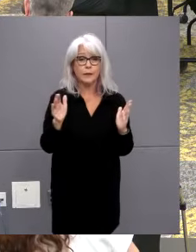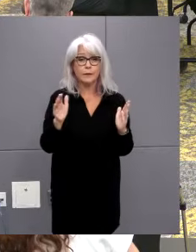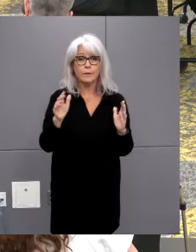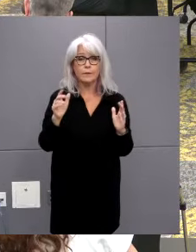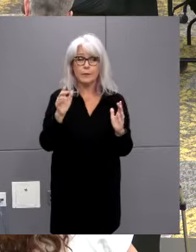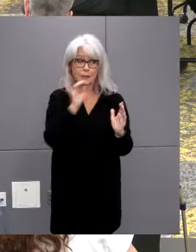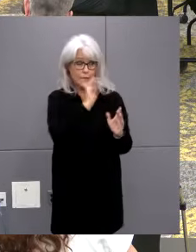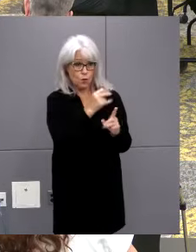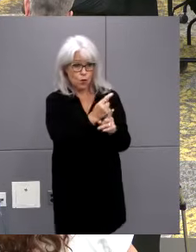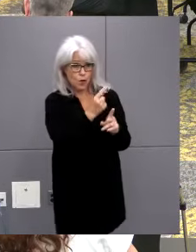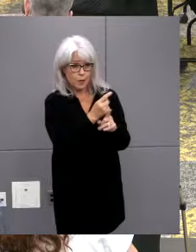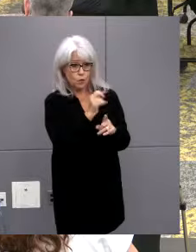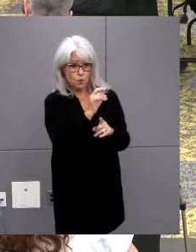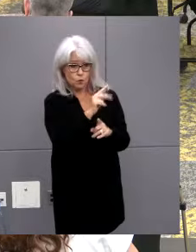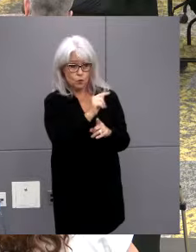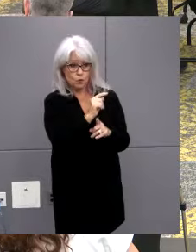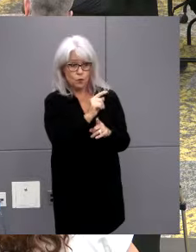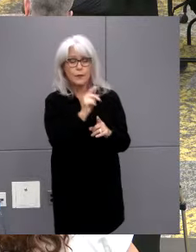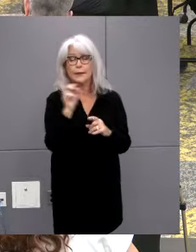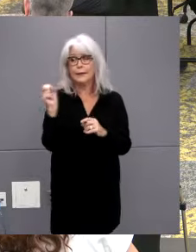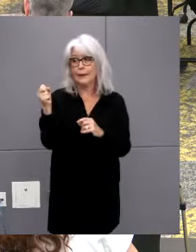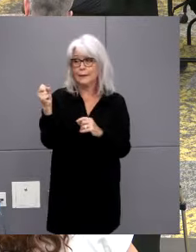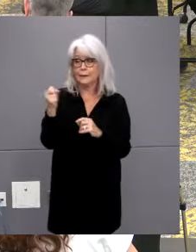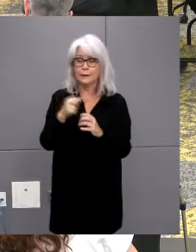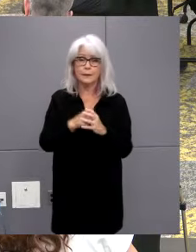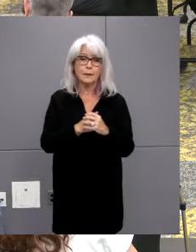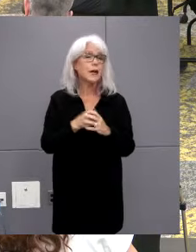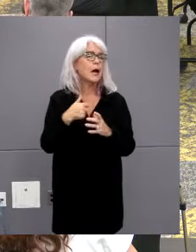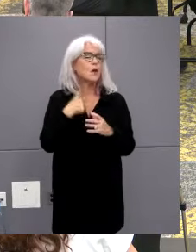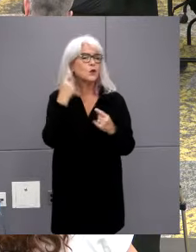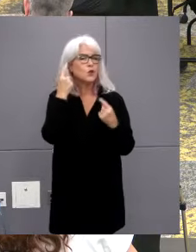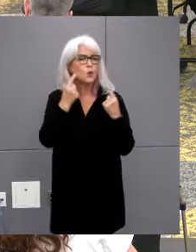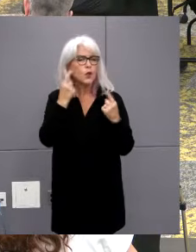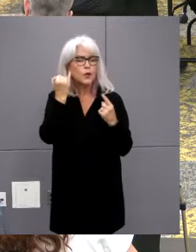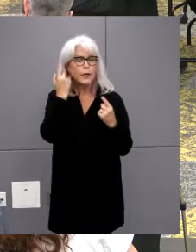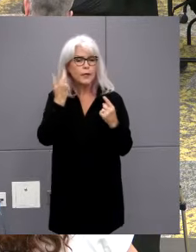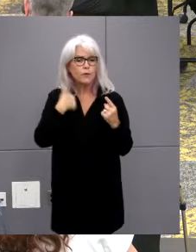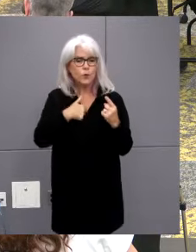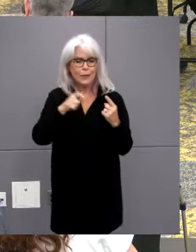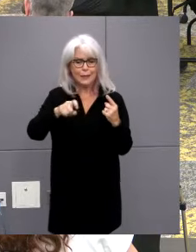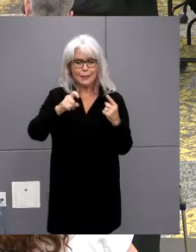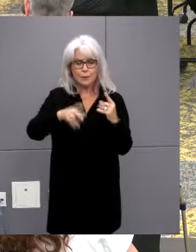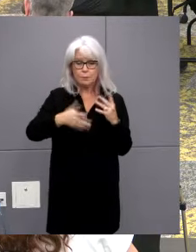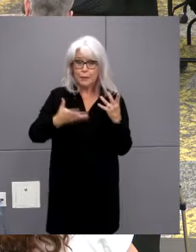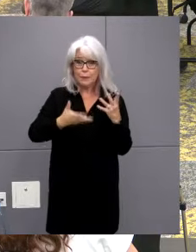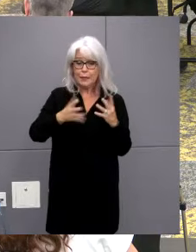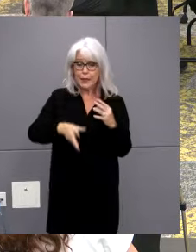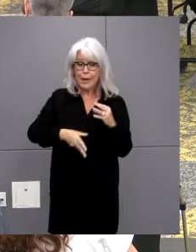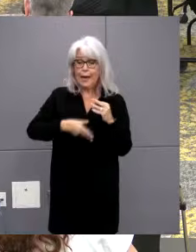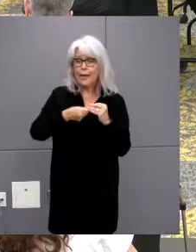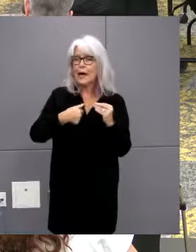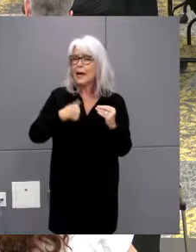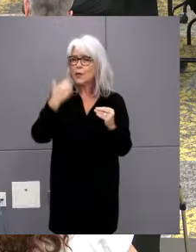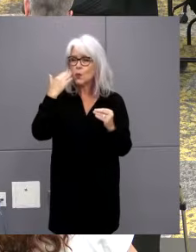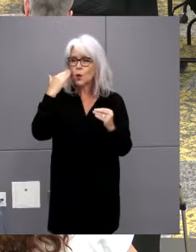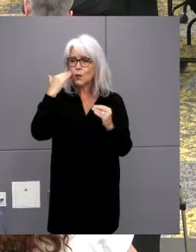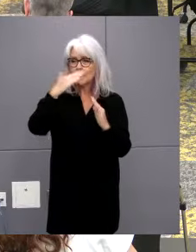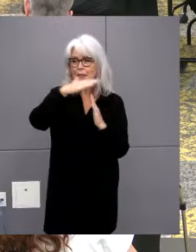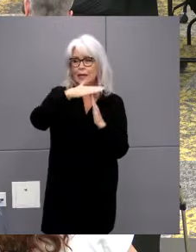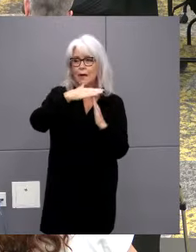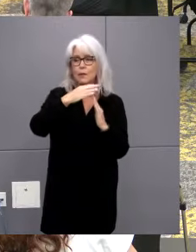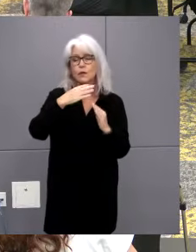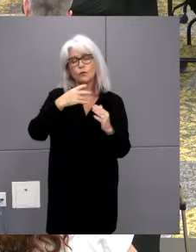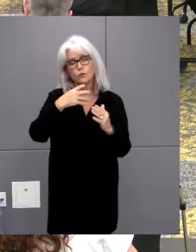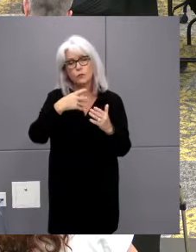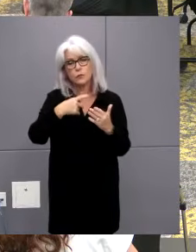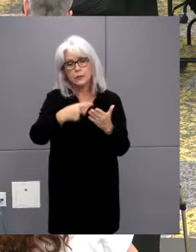Yeah. Okay, I was just wondering if maybe if we added, and I know up top it talks about Robert Rules of